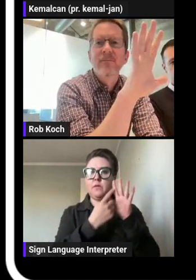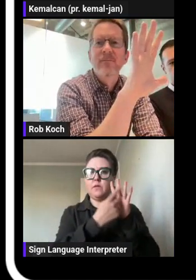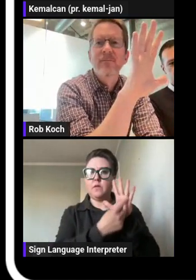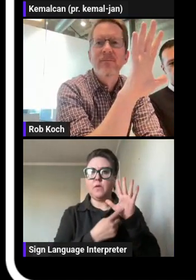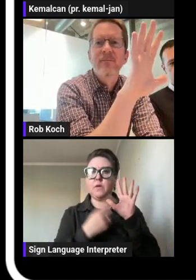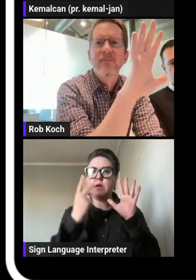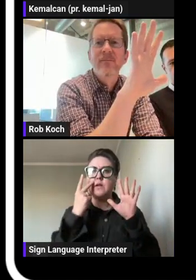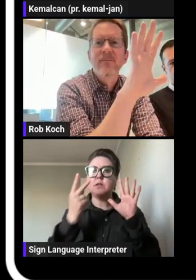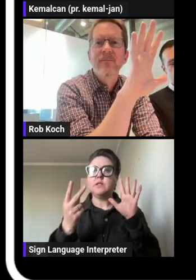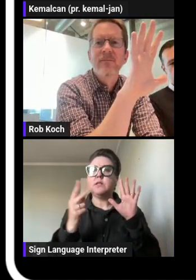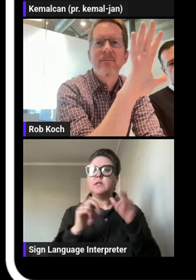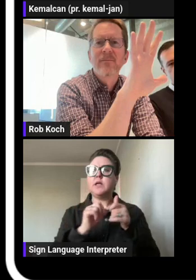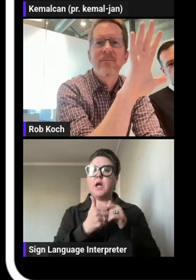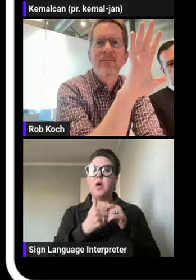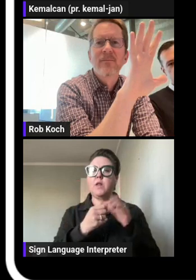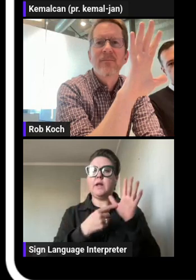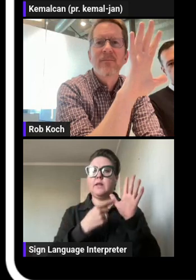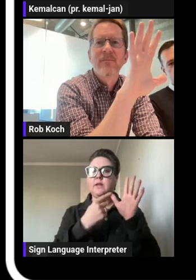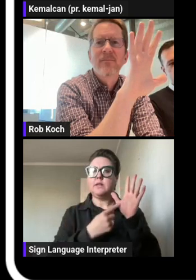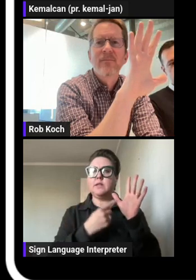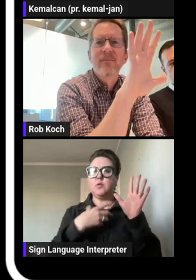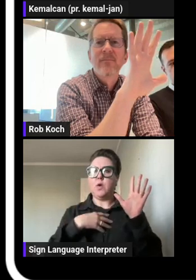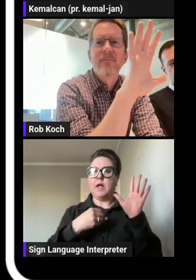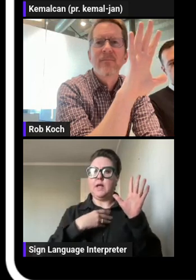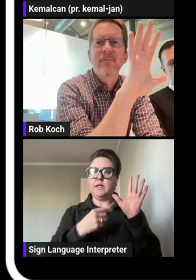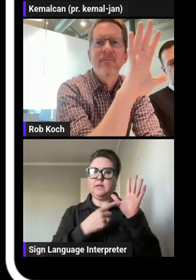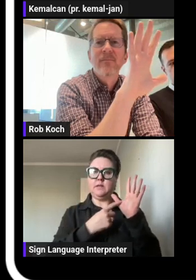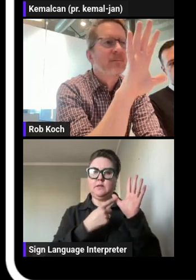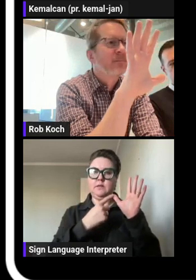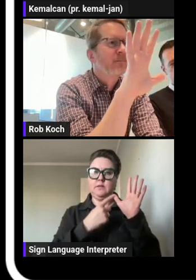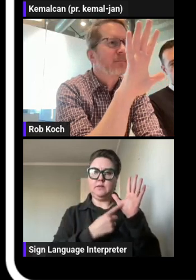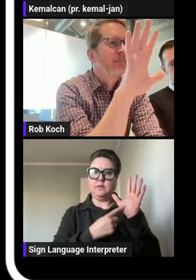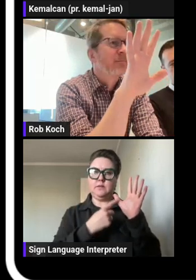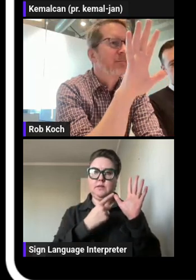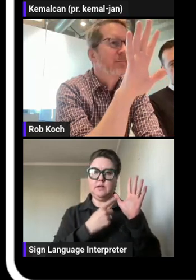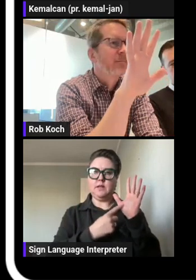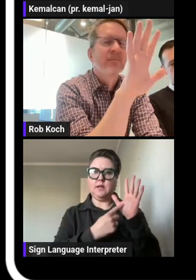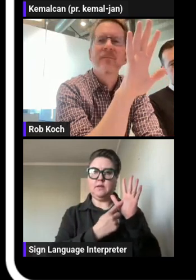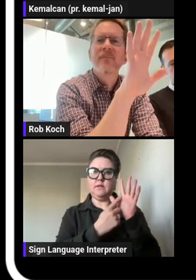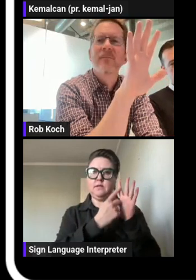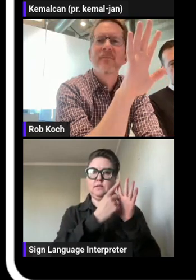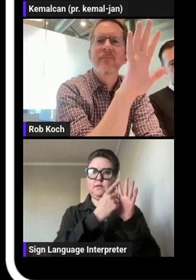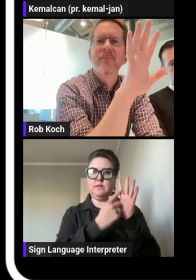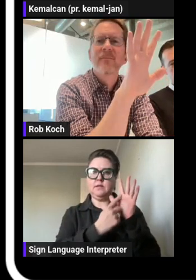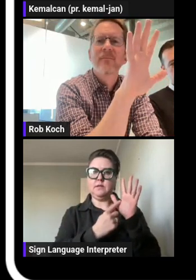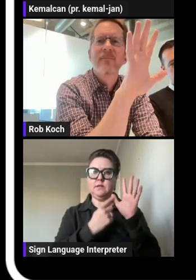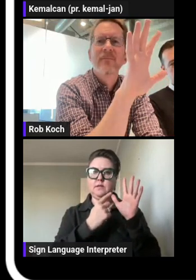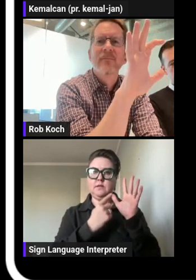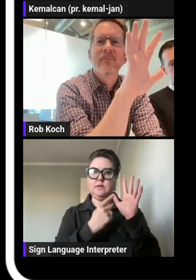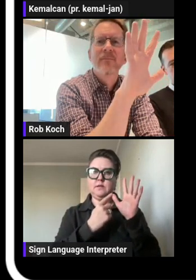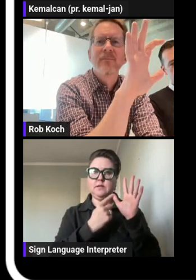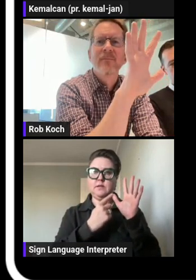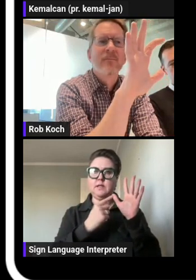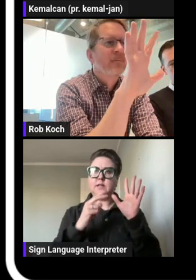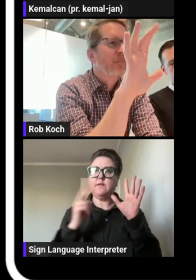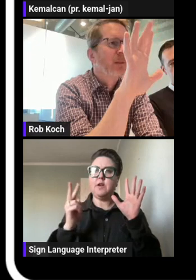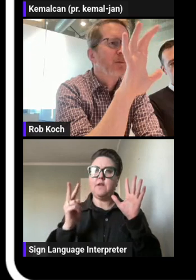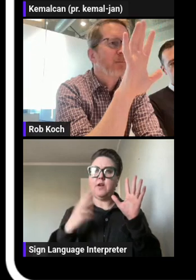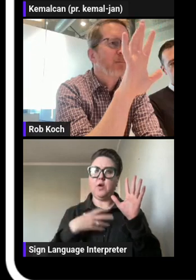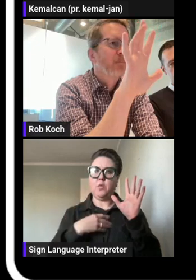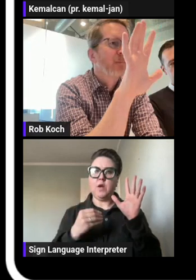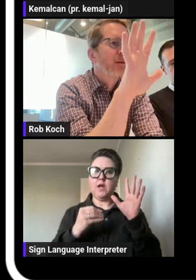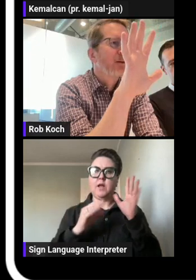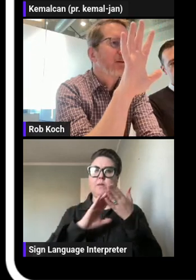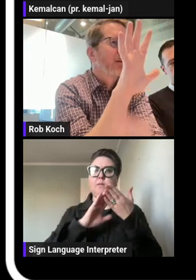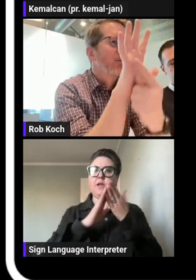how like the thumb is colored white, and it goes, and like this part of the thumb is super white, and then it goes here, it's getting